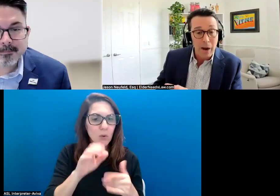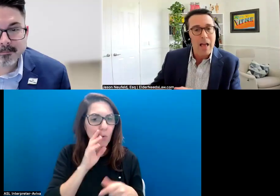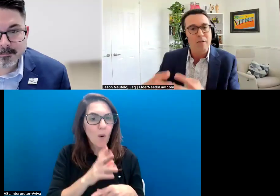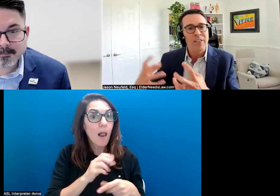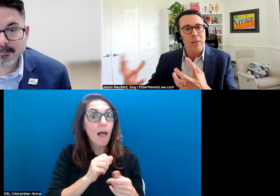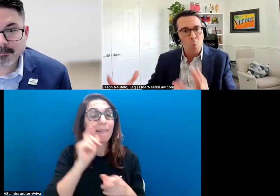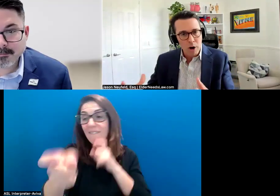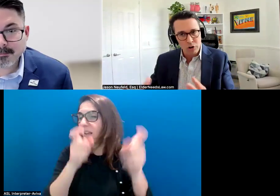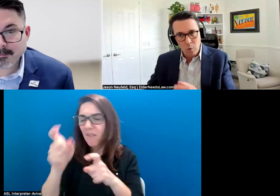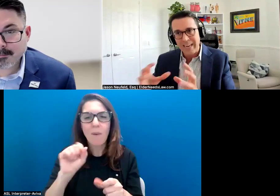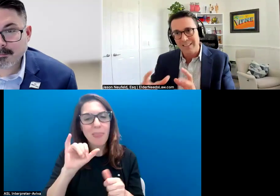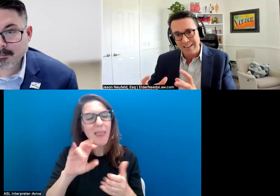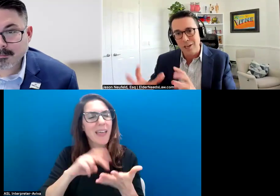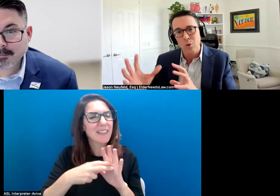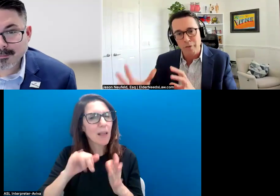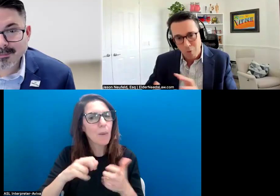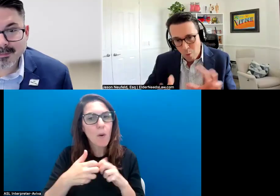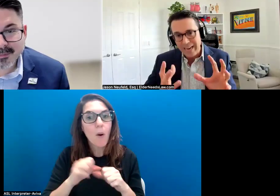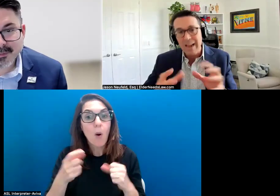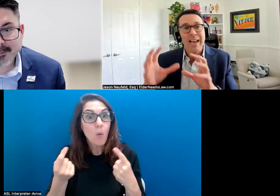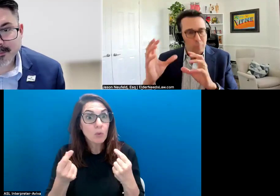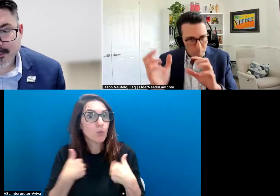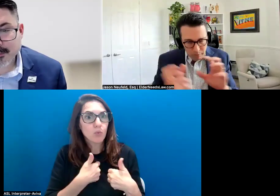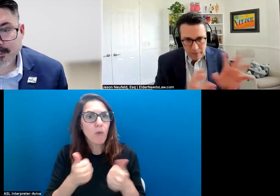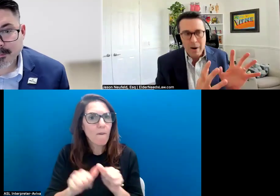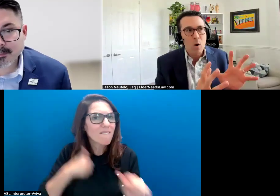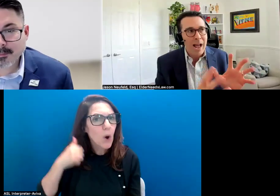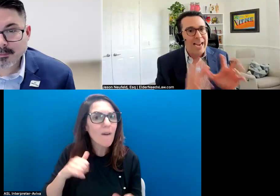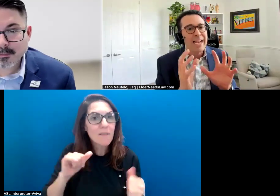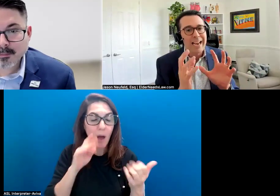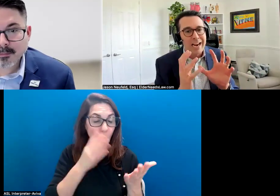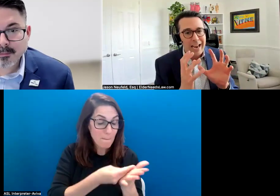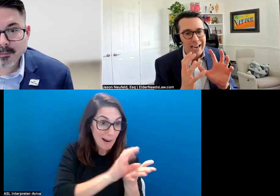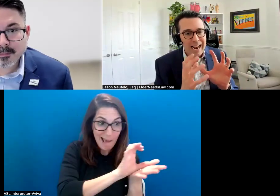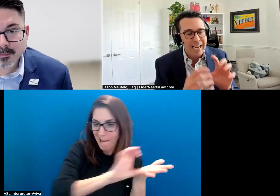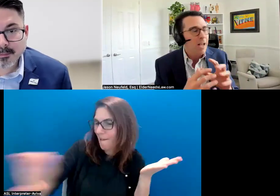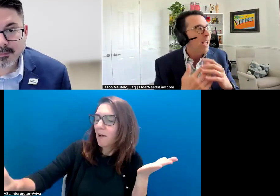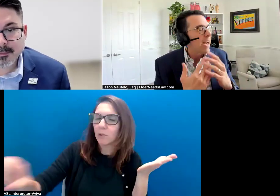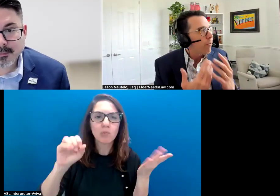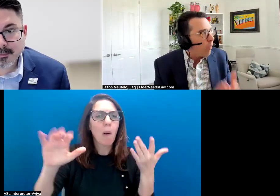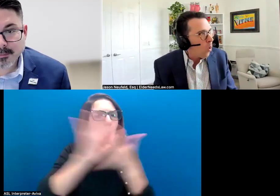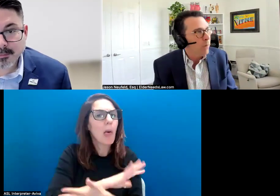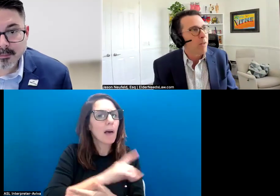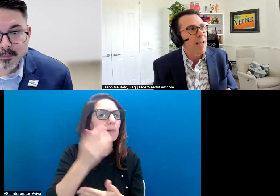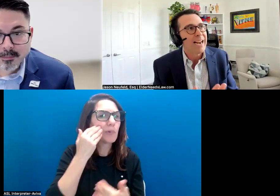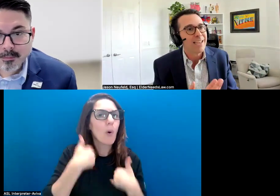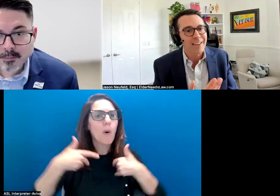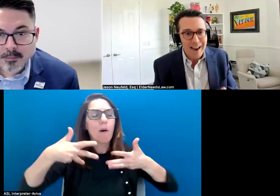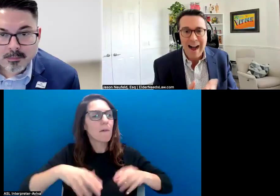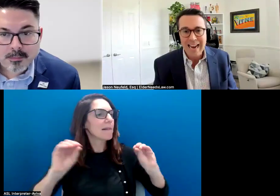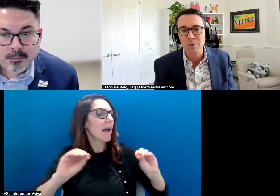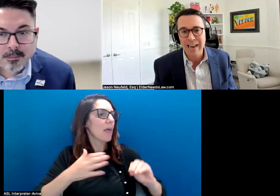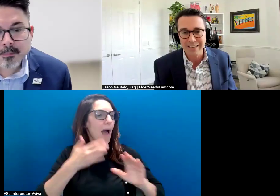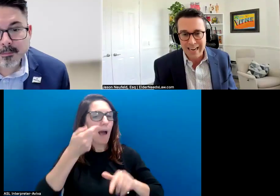problem. But everything that we're doing is designed to avoid, it's moving the money away in a form that